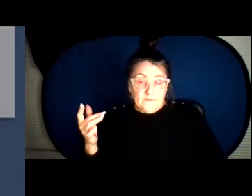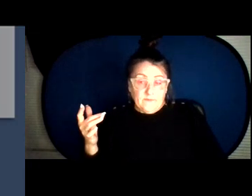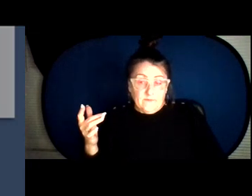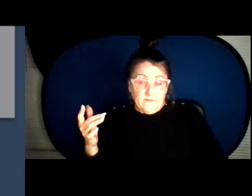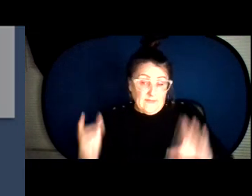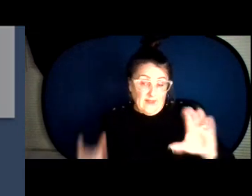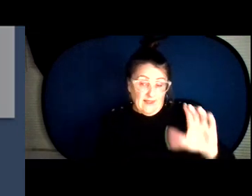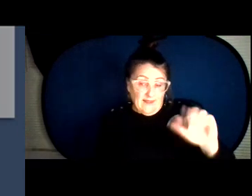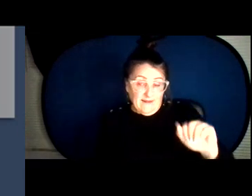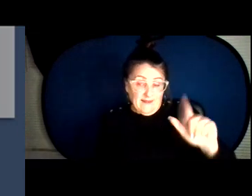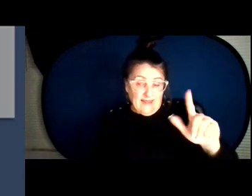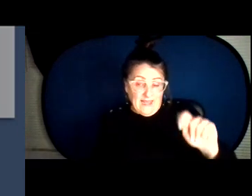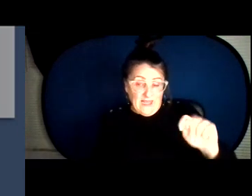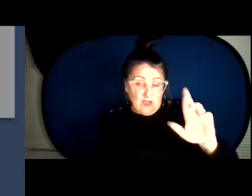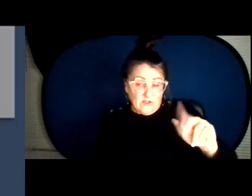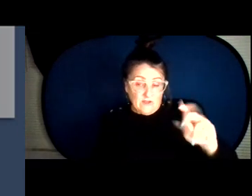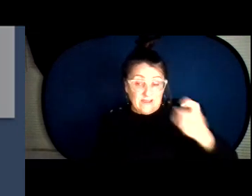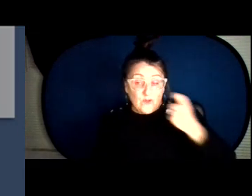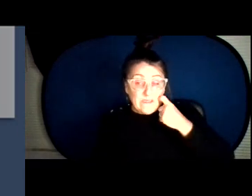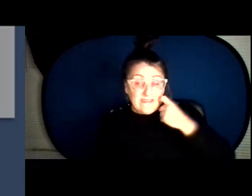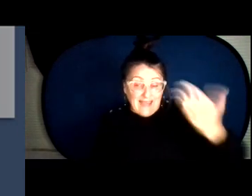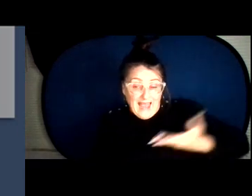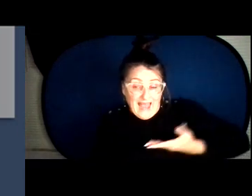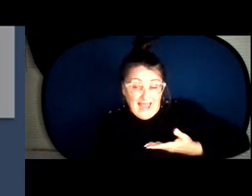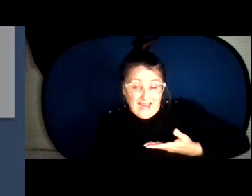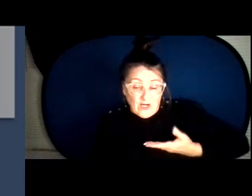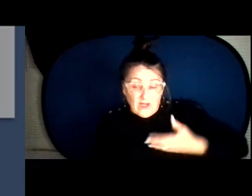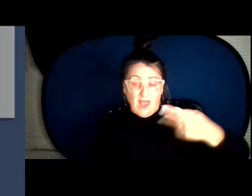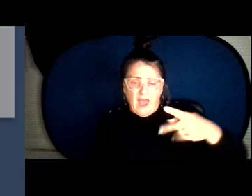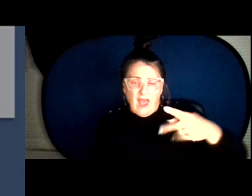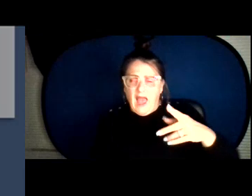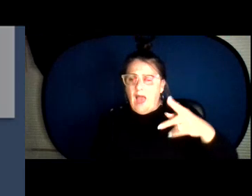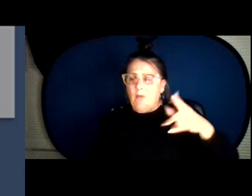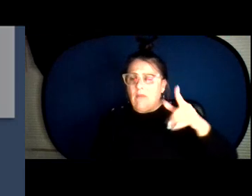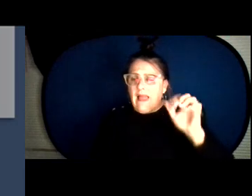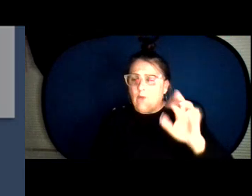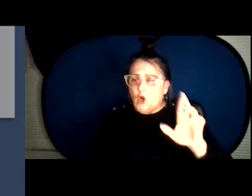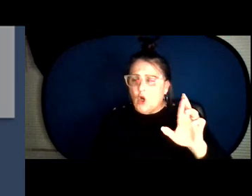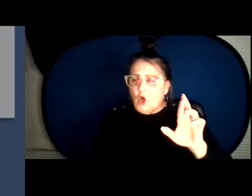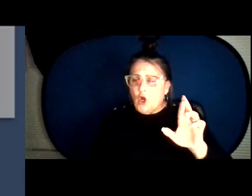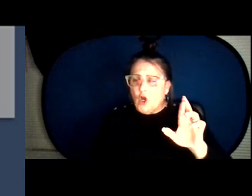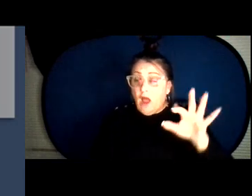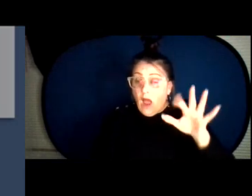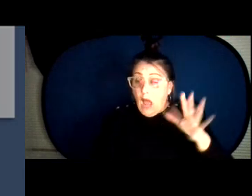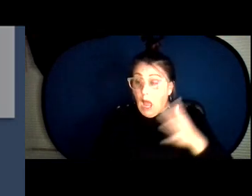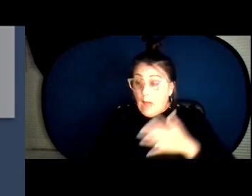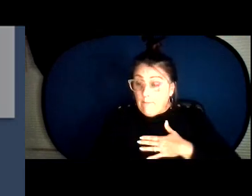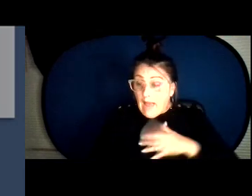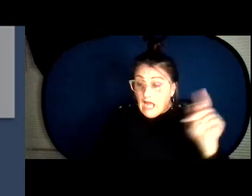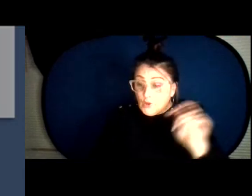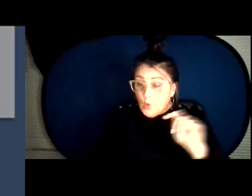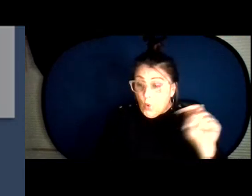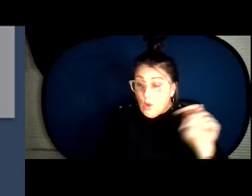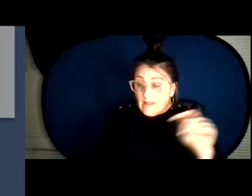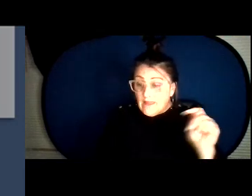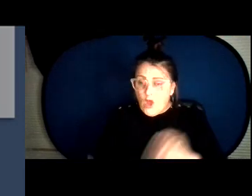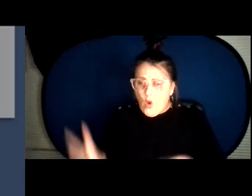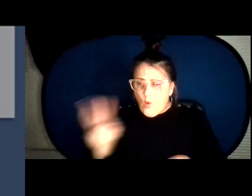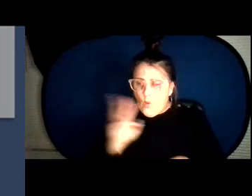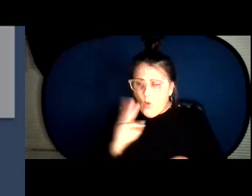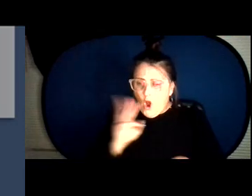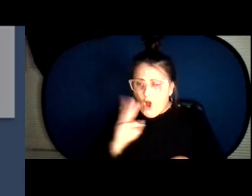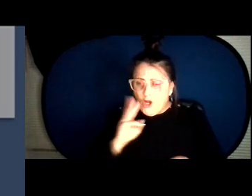Caltrans has recently hired a plumber who discovered that my toilet is running water constantly, therefore